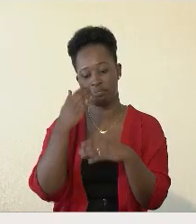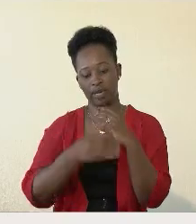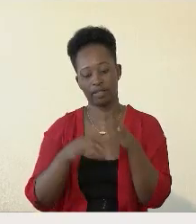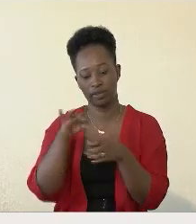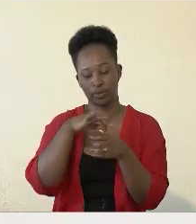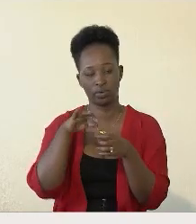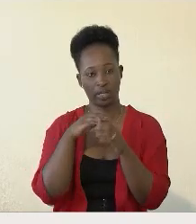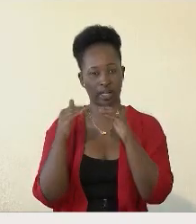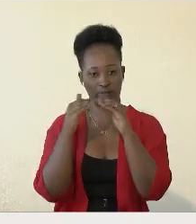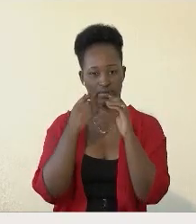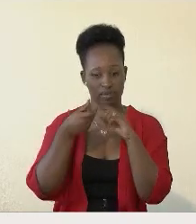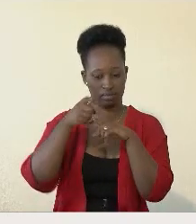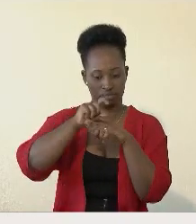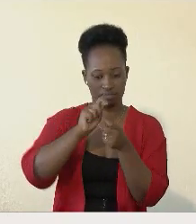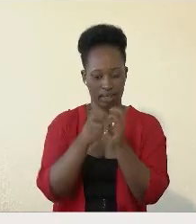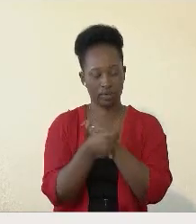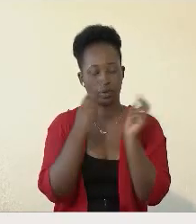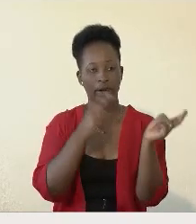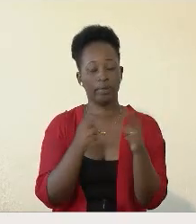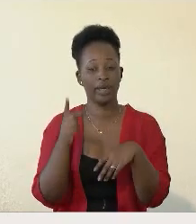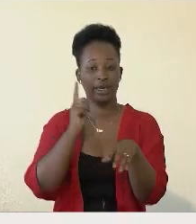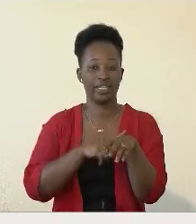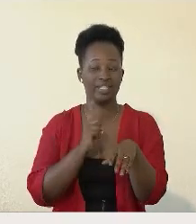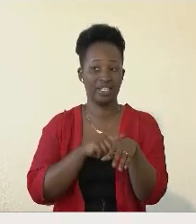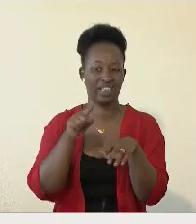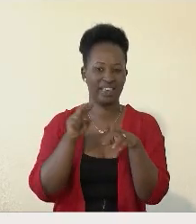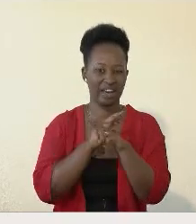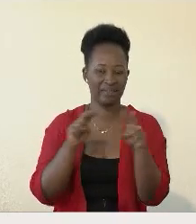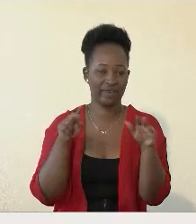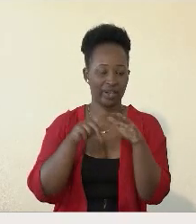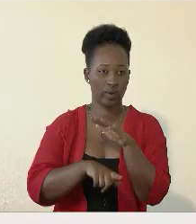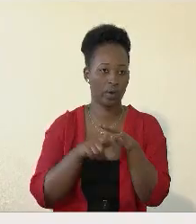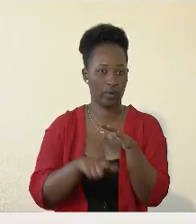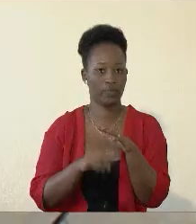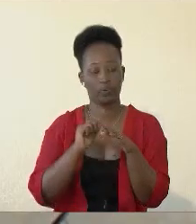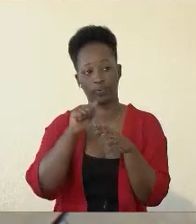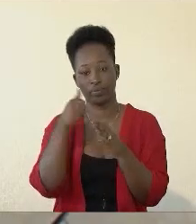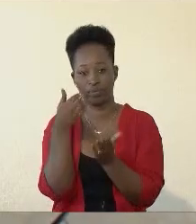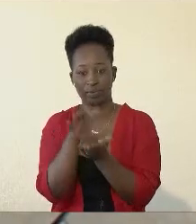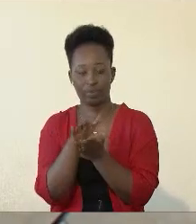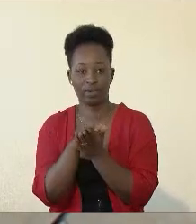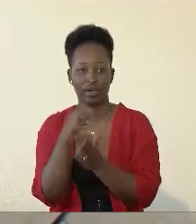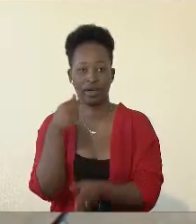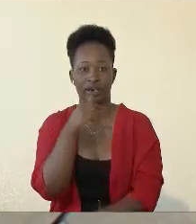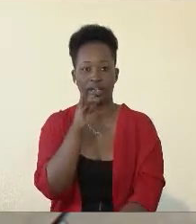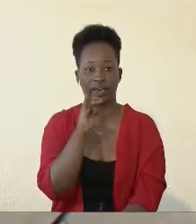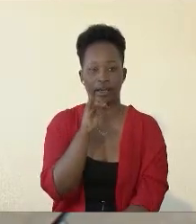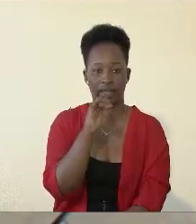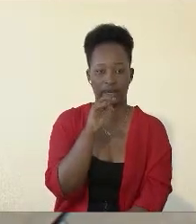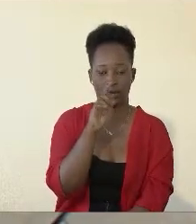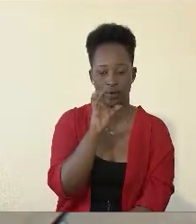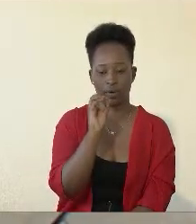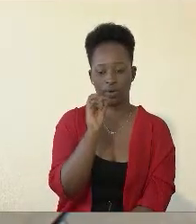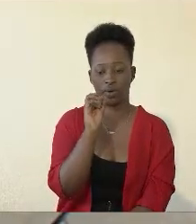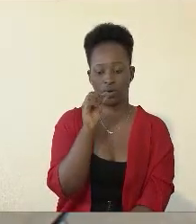the blood glucose level is very low, the other stored glycogen has to